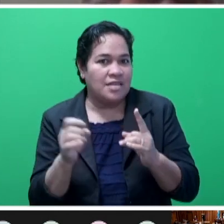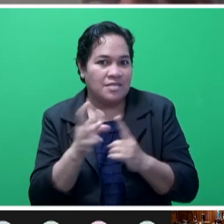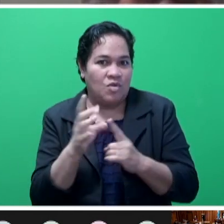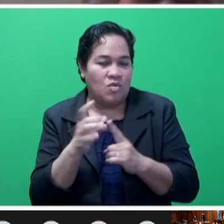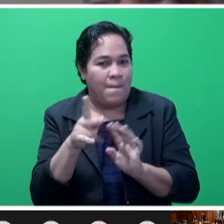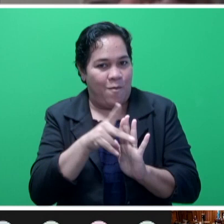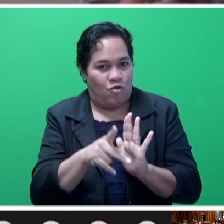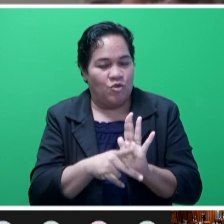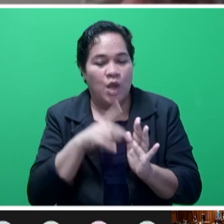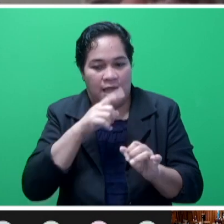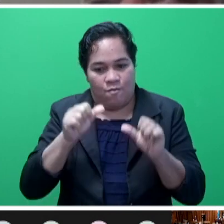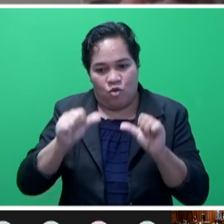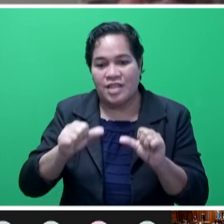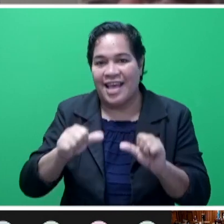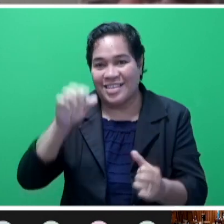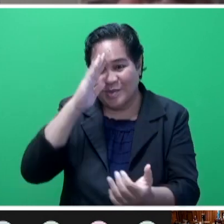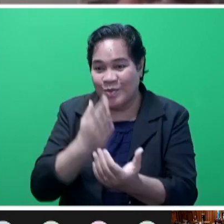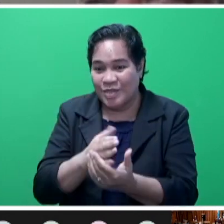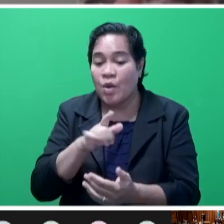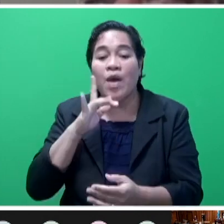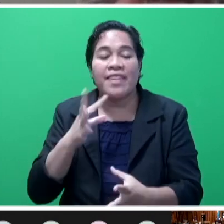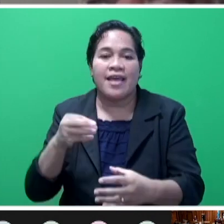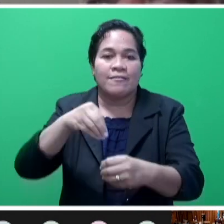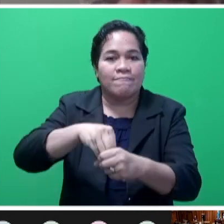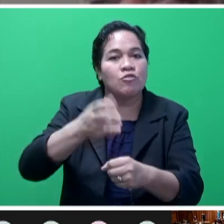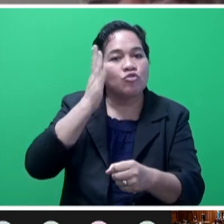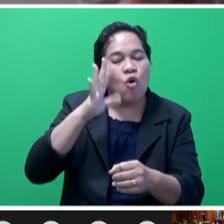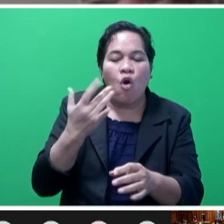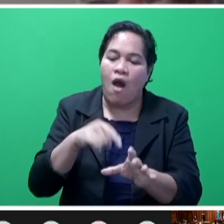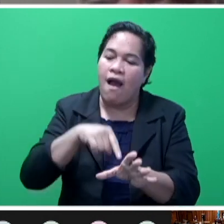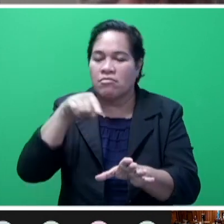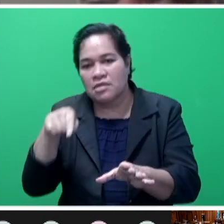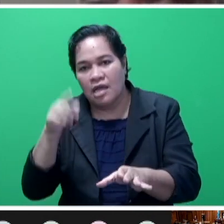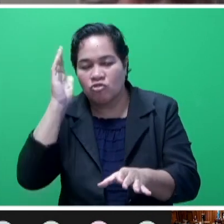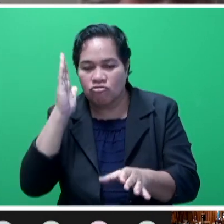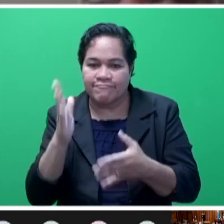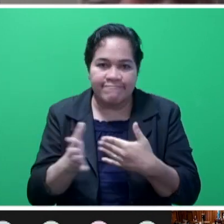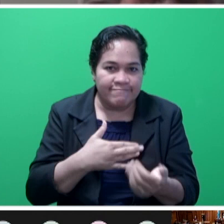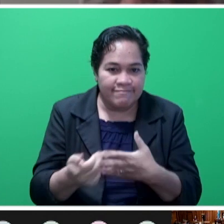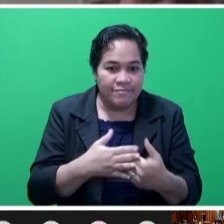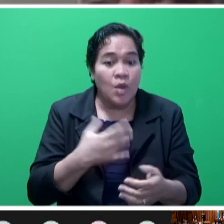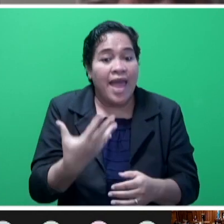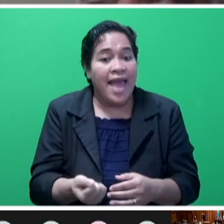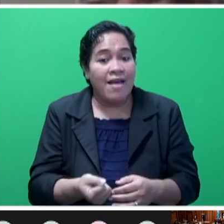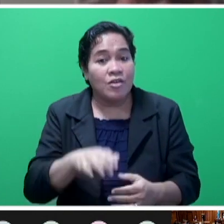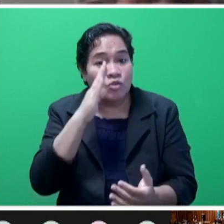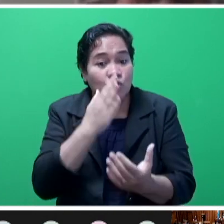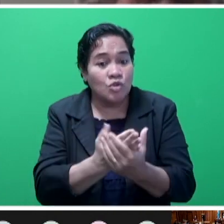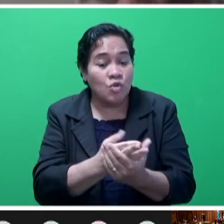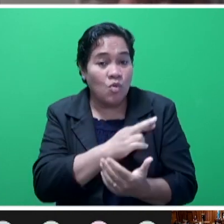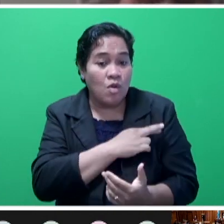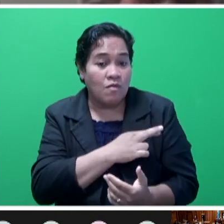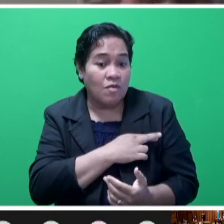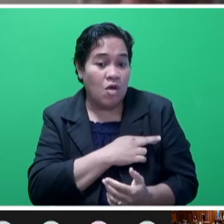the welfare of students while they are in school and outside schools. We have the Student Code of Conduct, the Behavior